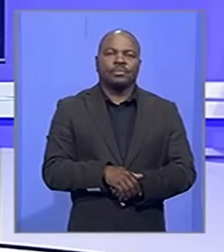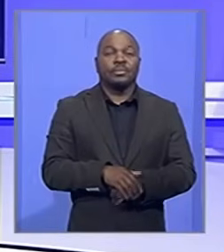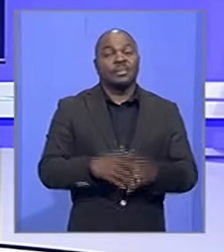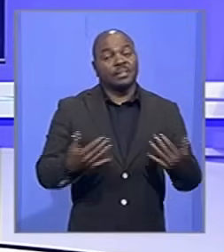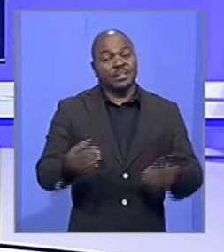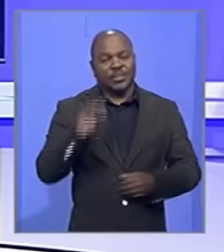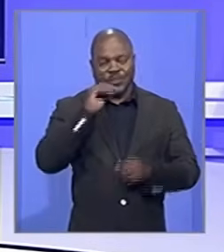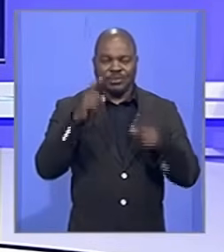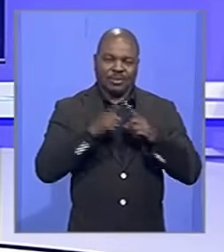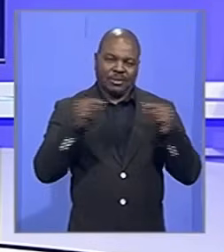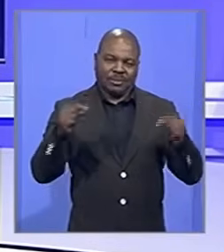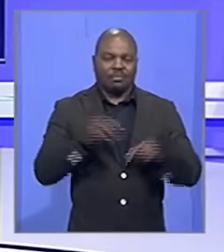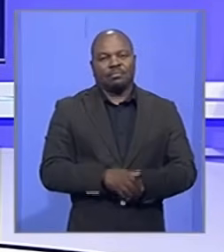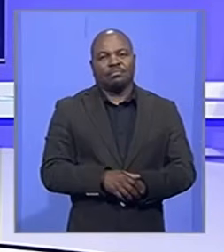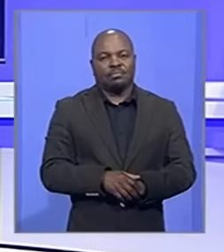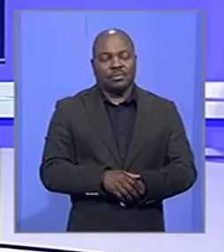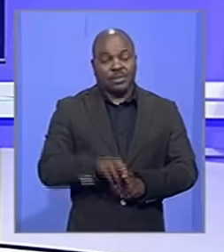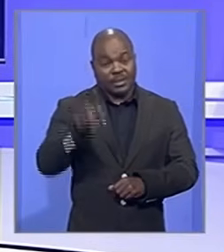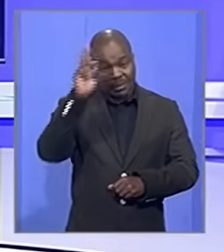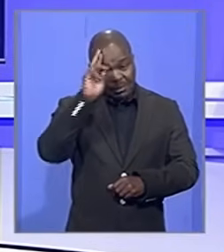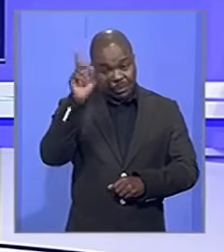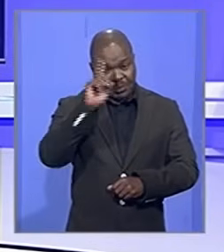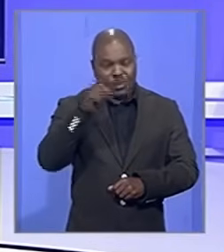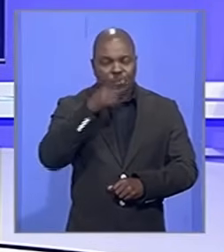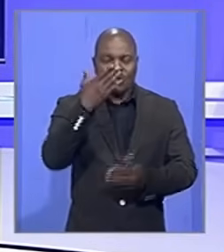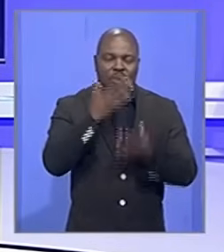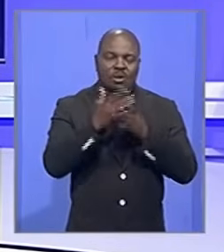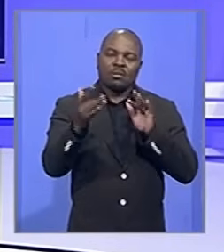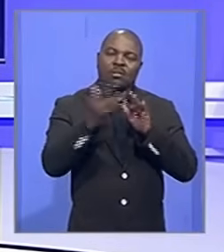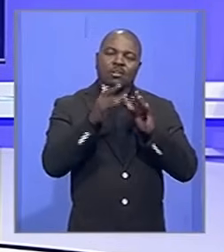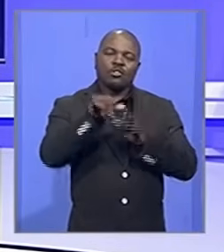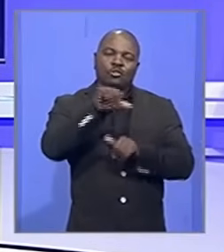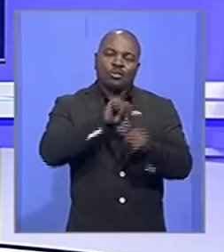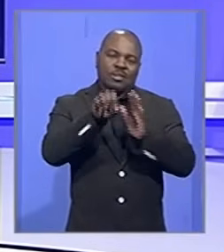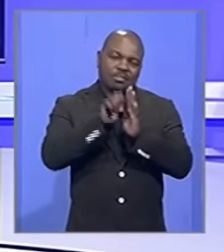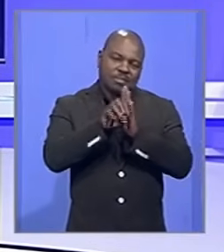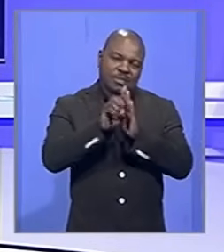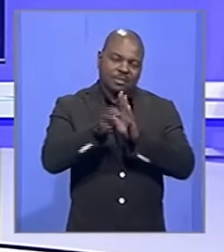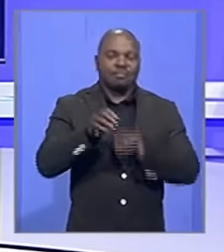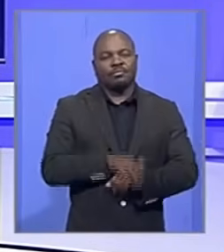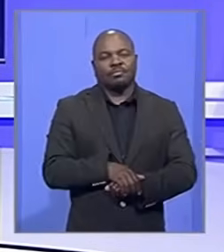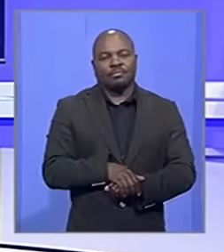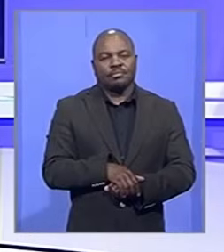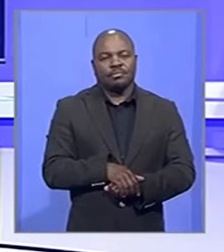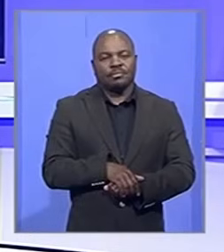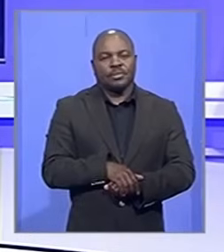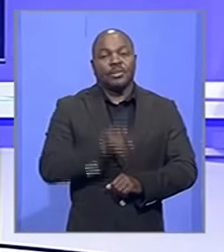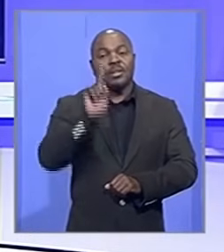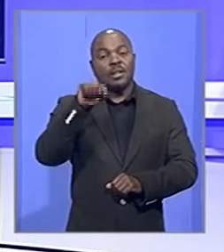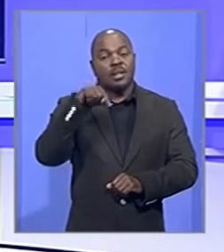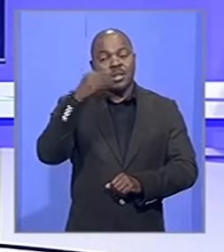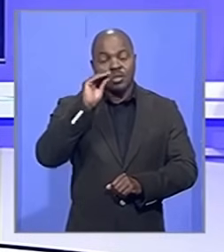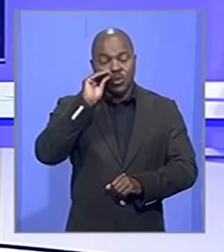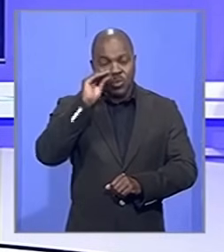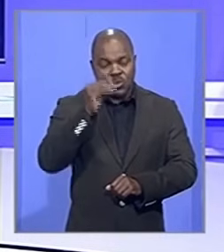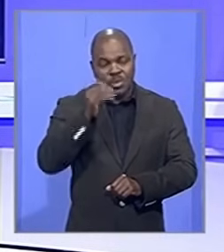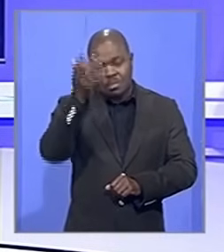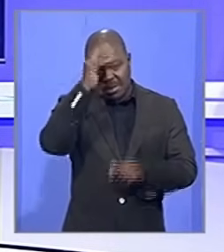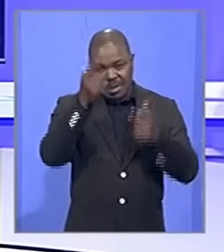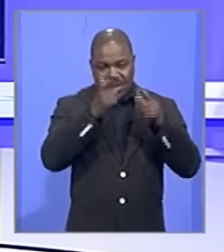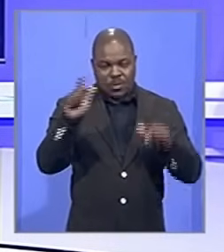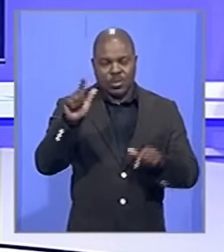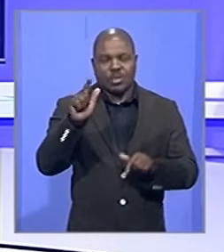Motwetso di ne di le kalo tsa segonjono se le ba le go ikgolaganya le rona mo mafaratlhatlheng a ditlhaeletsano ga se latelang ke ya sepedi ka moso